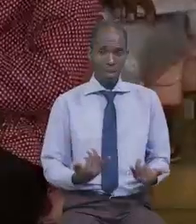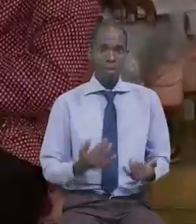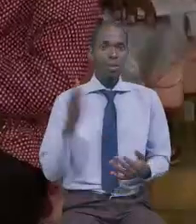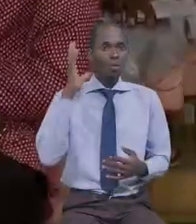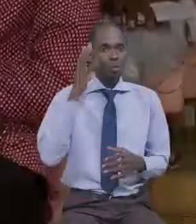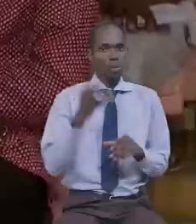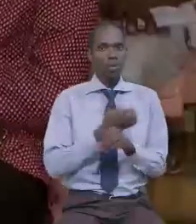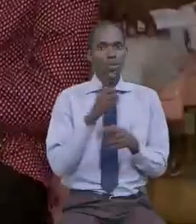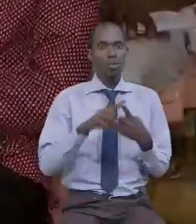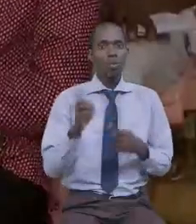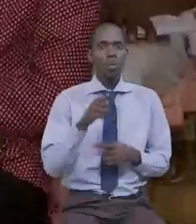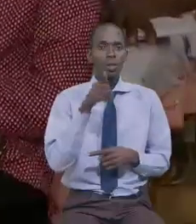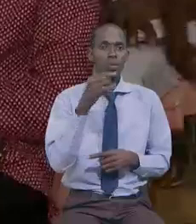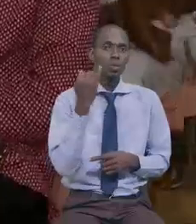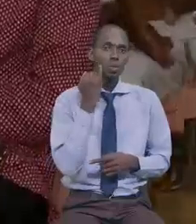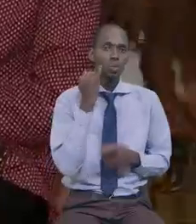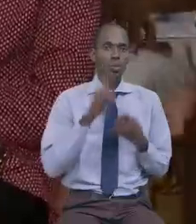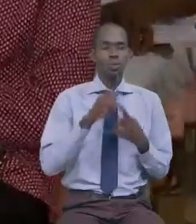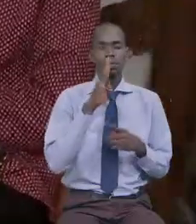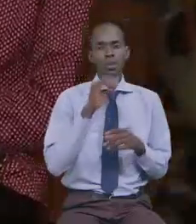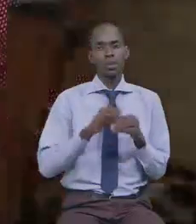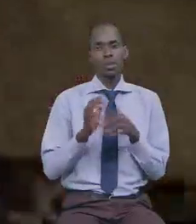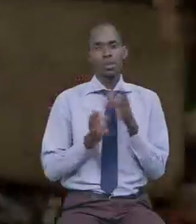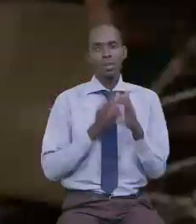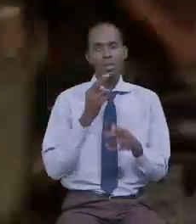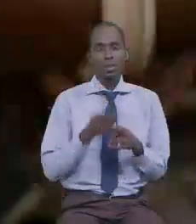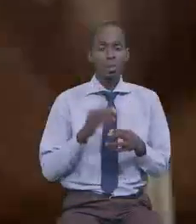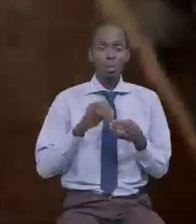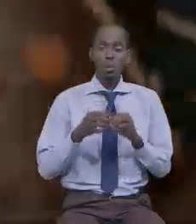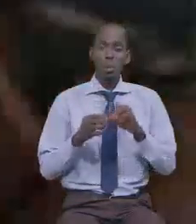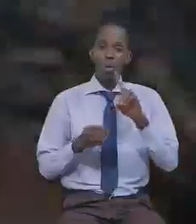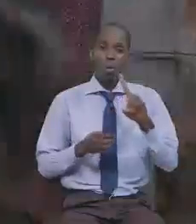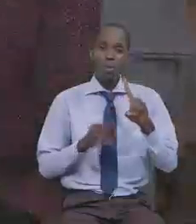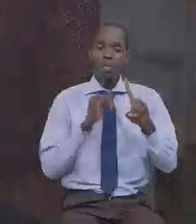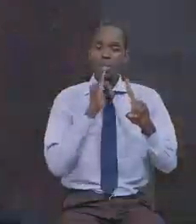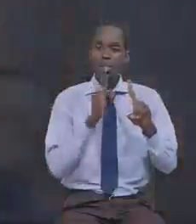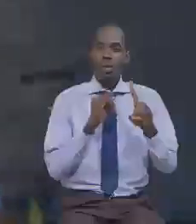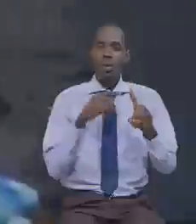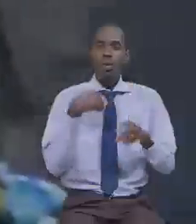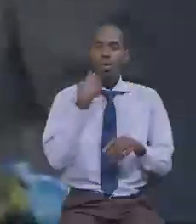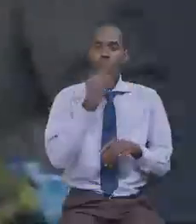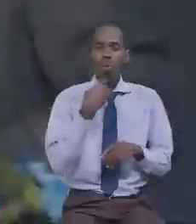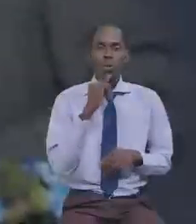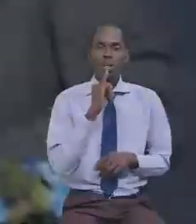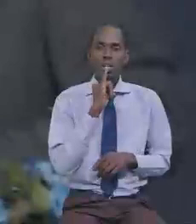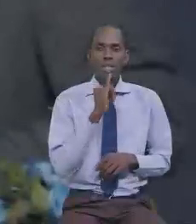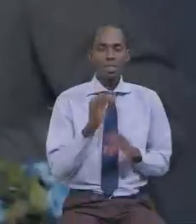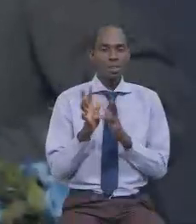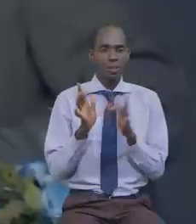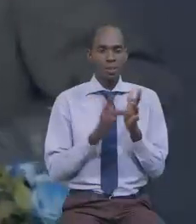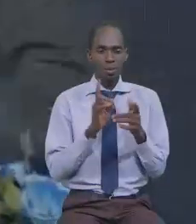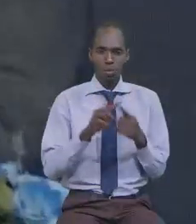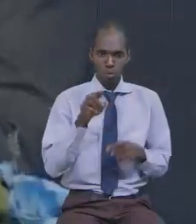ought to be. And number one is, who is Jesus to you? Not to